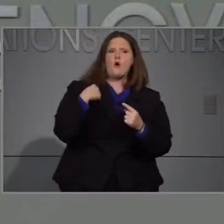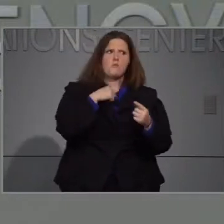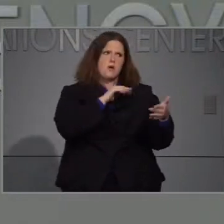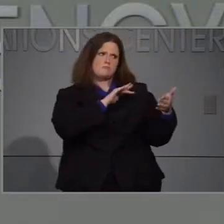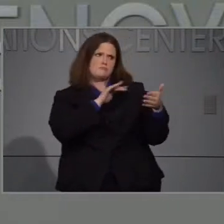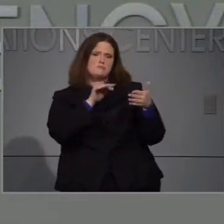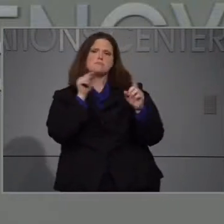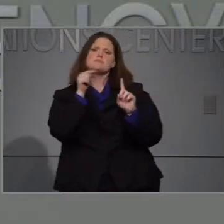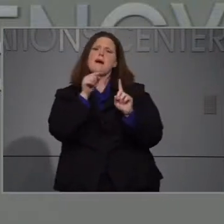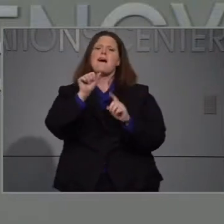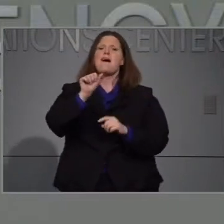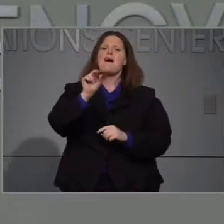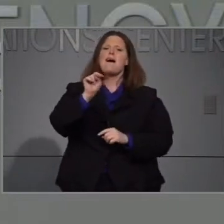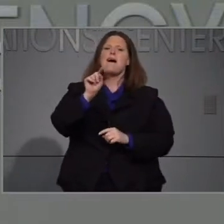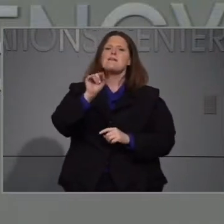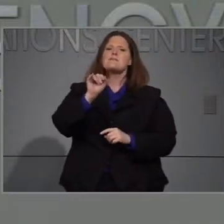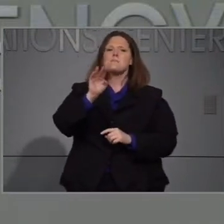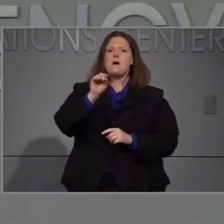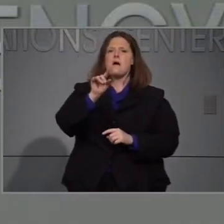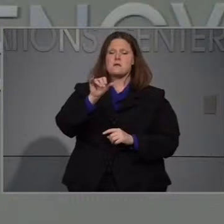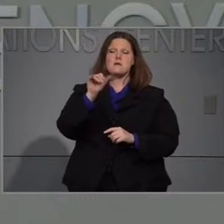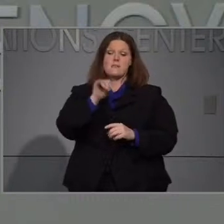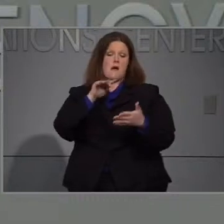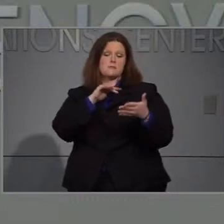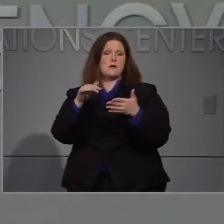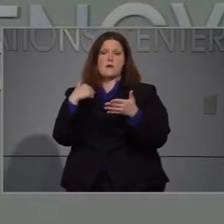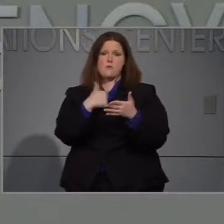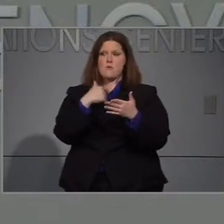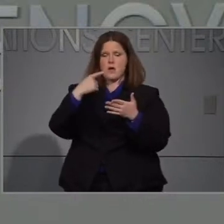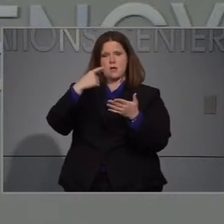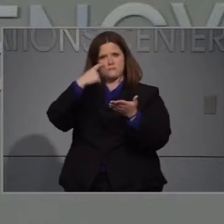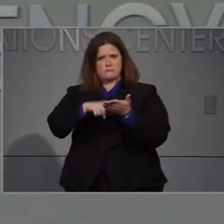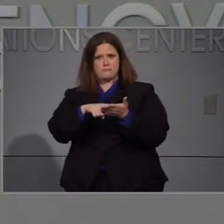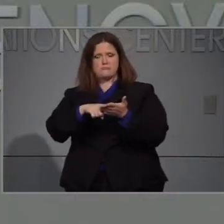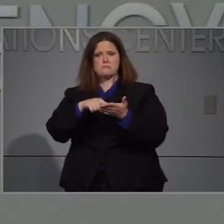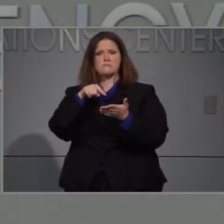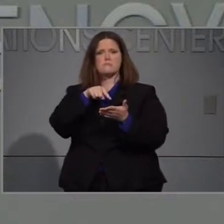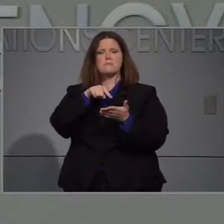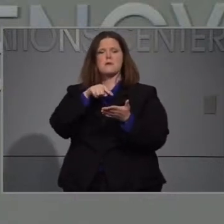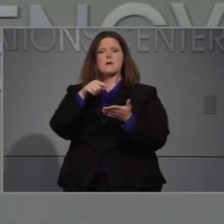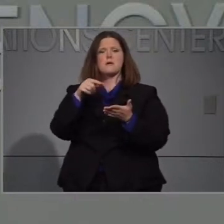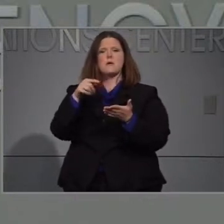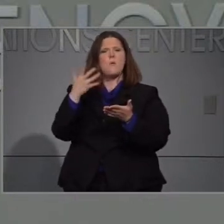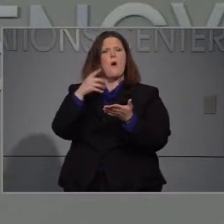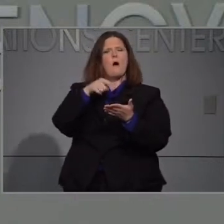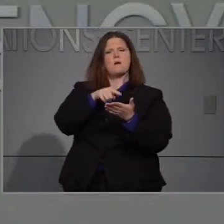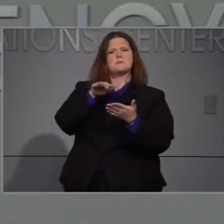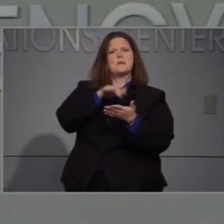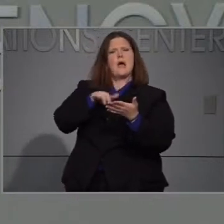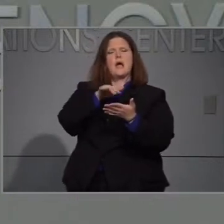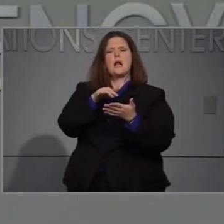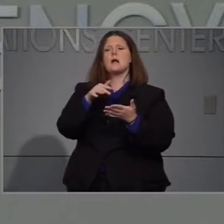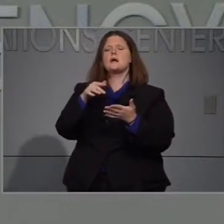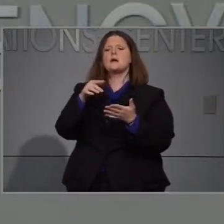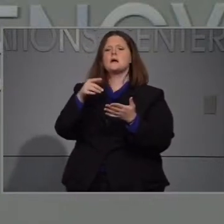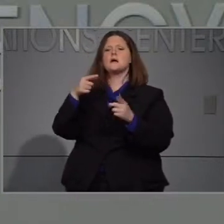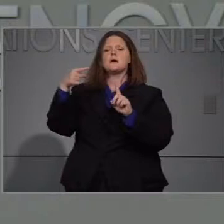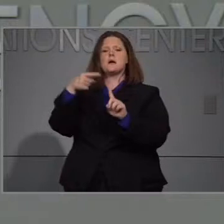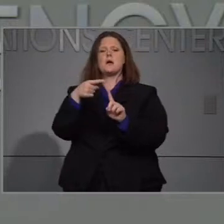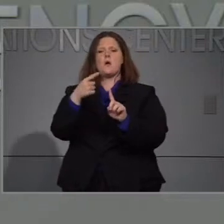the antibody studies, what those kinds of studies are asking and looking at is what is the